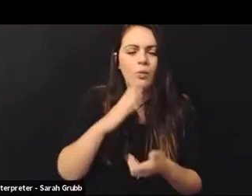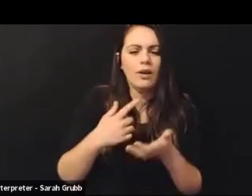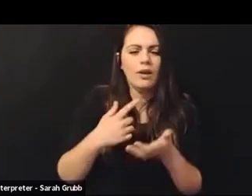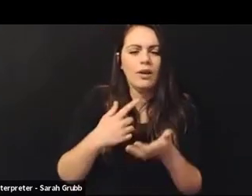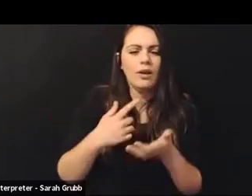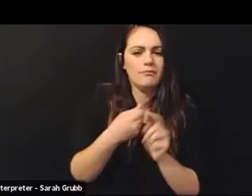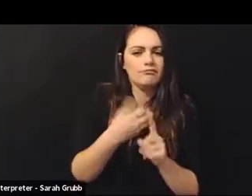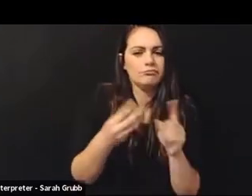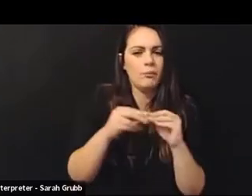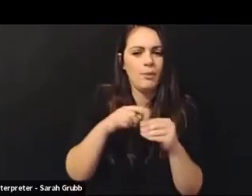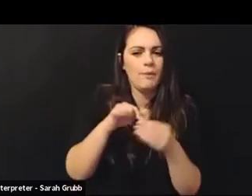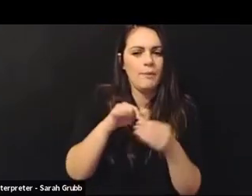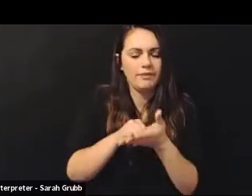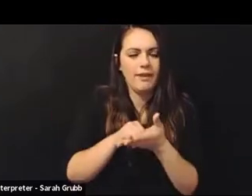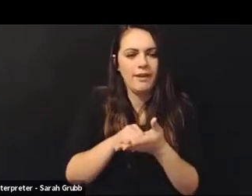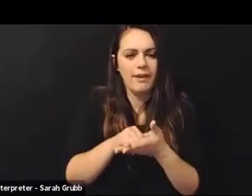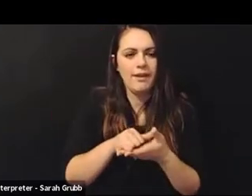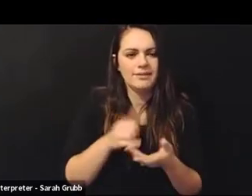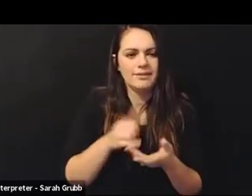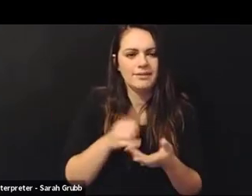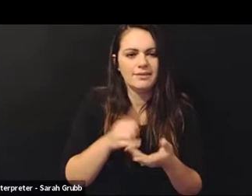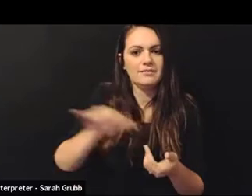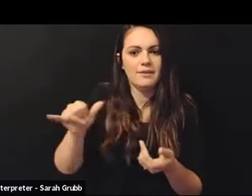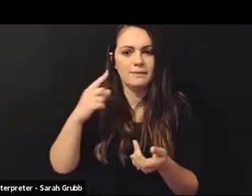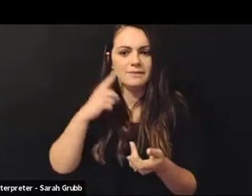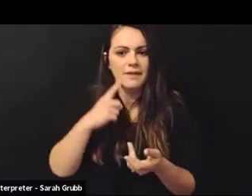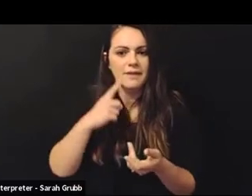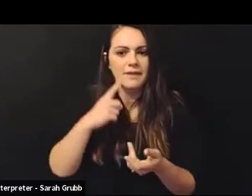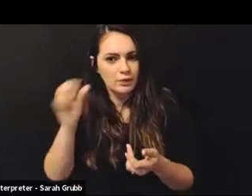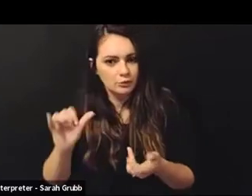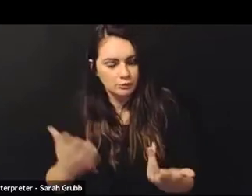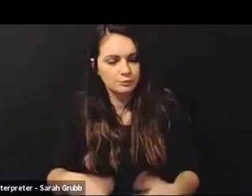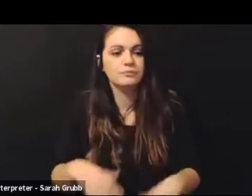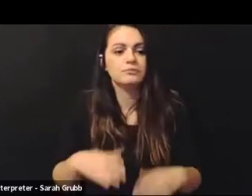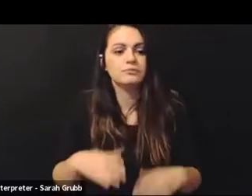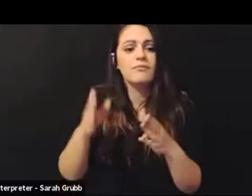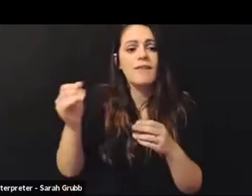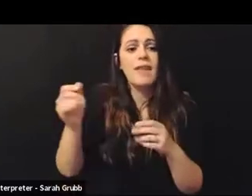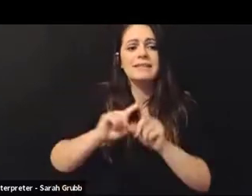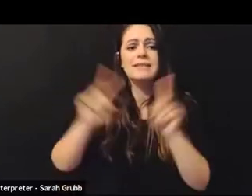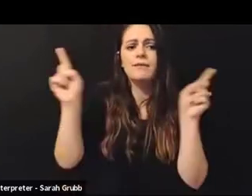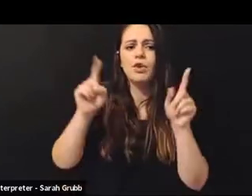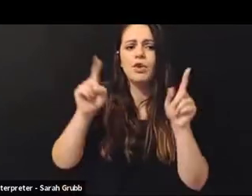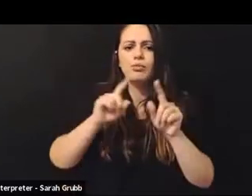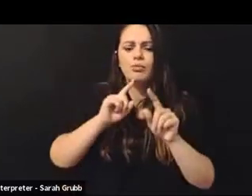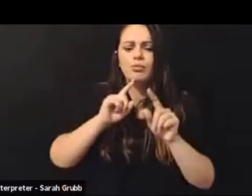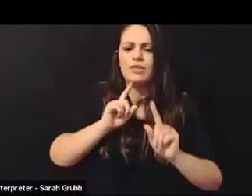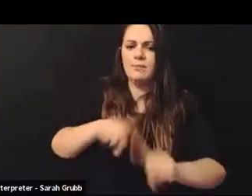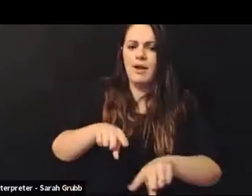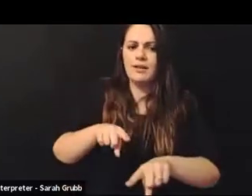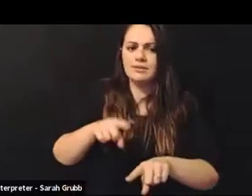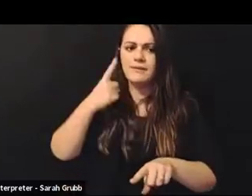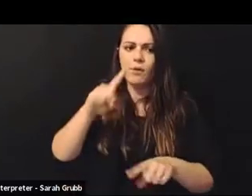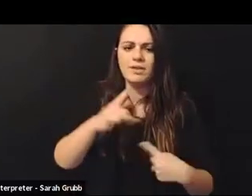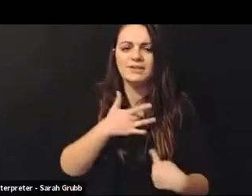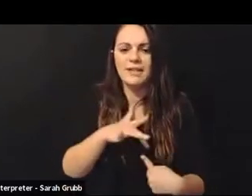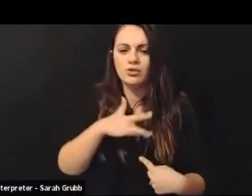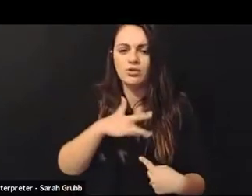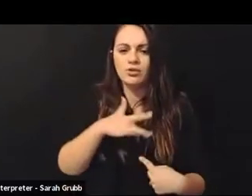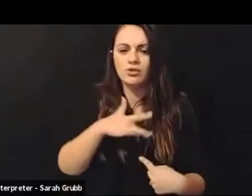too. And they have different responses to sensory experiences. They can not notice a lot of